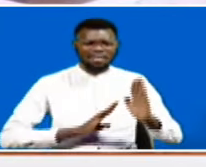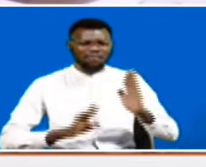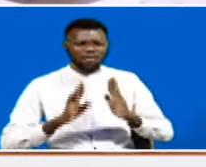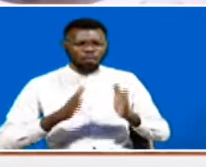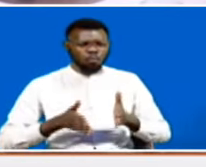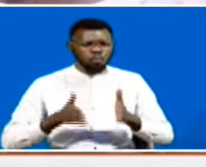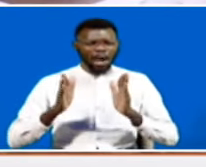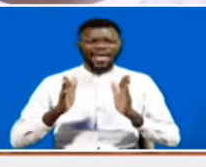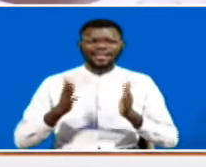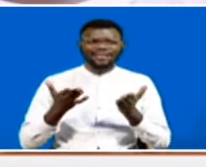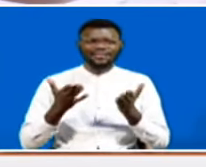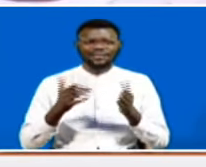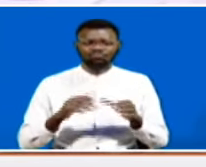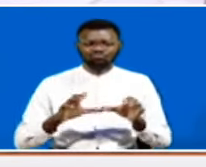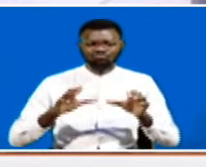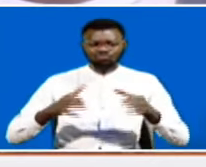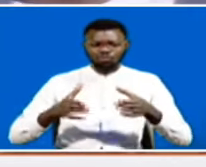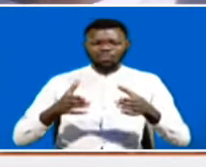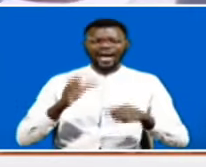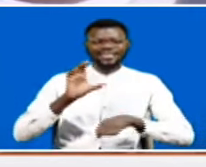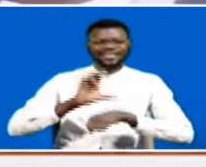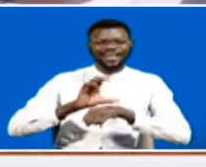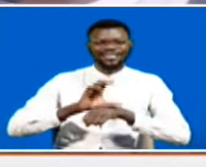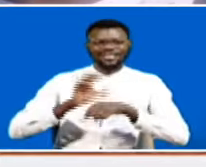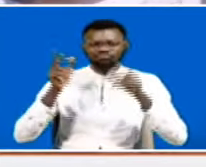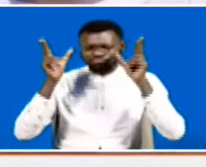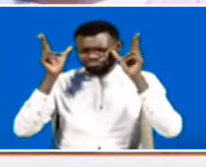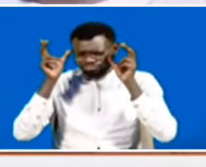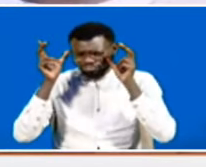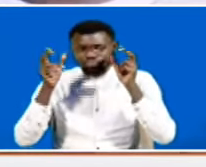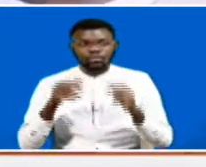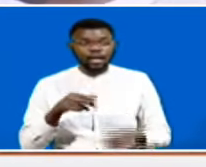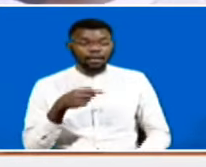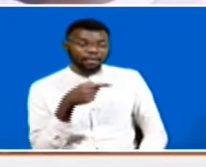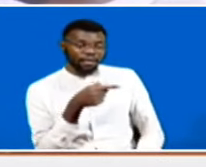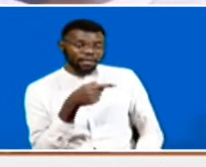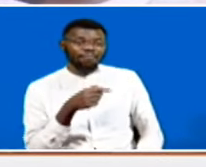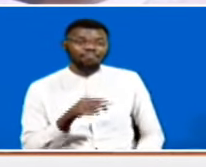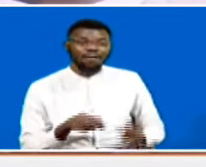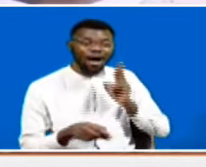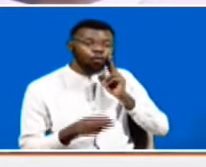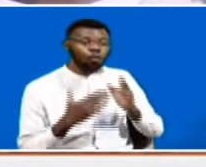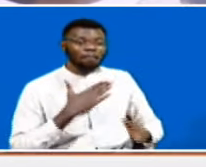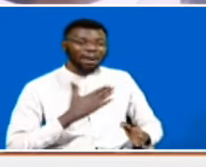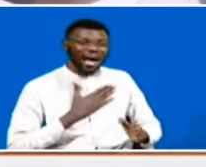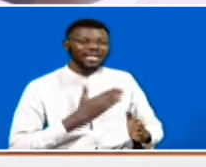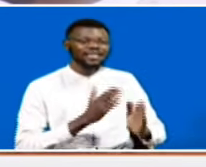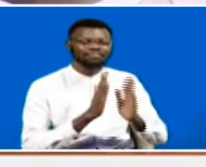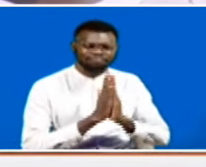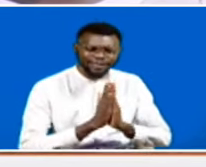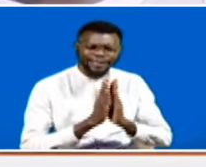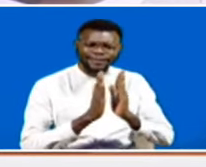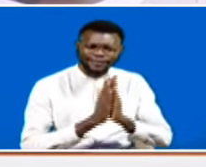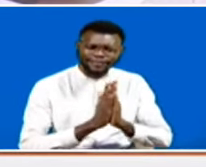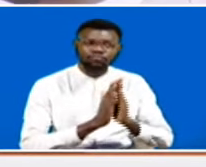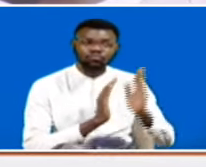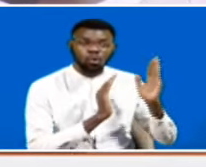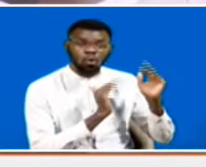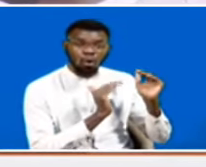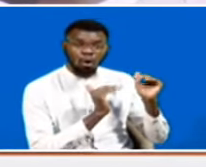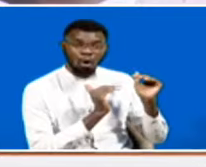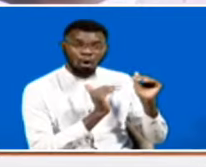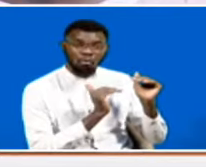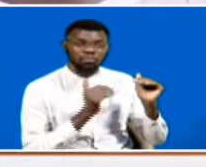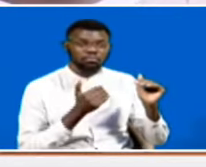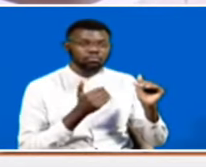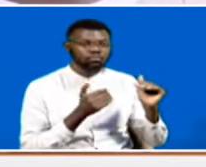kamuka kaomba kaomba kaomba akasema ati kuna mwili umekufia hapa lakini itafuku.